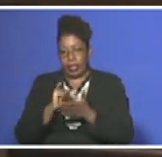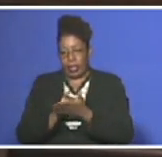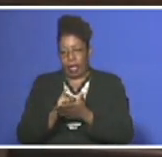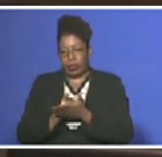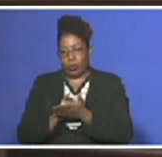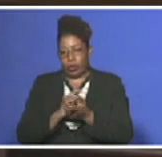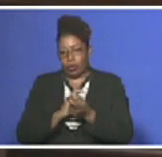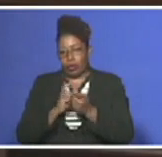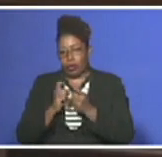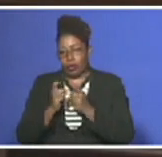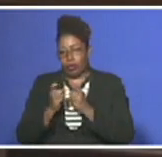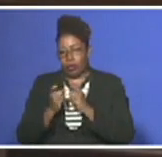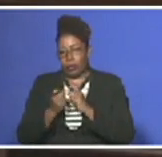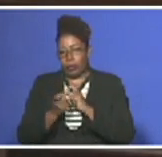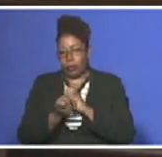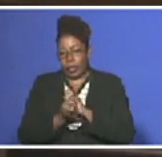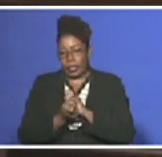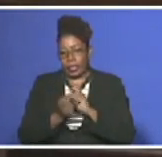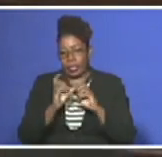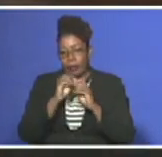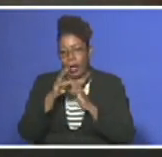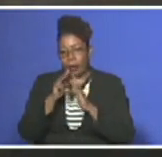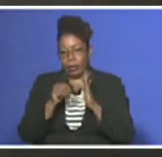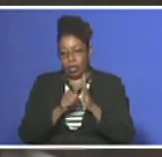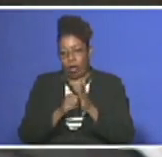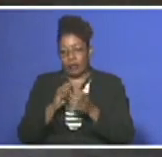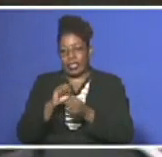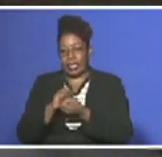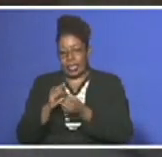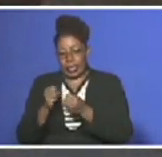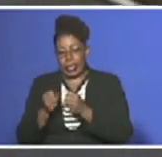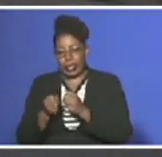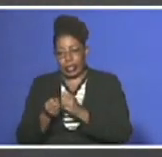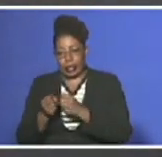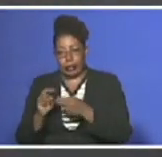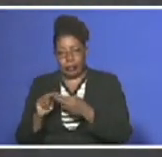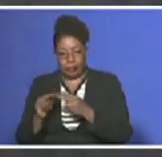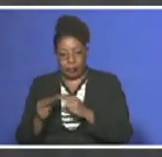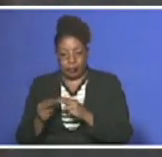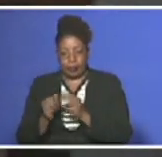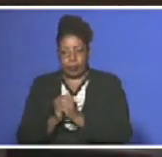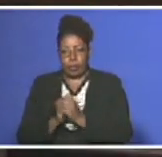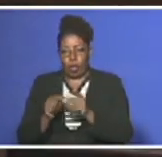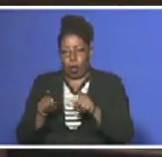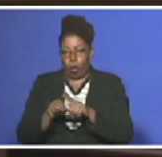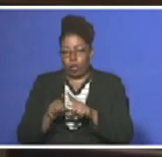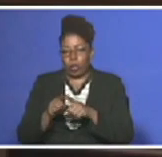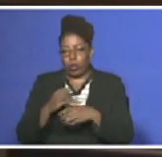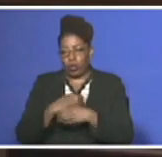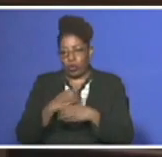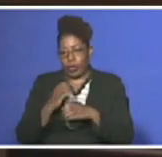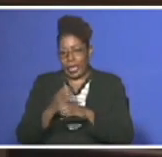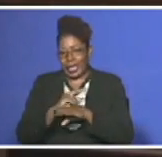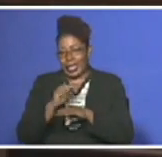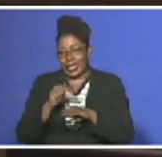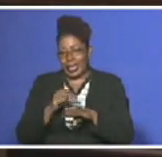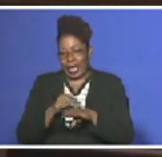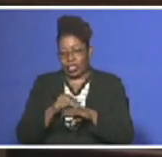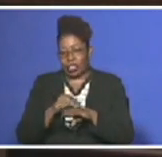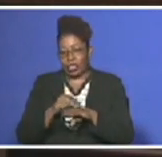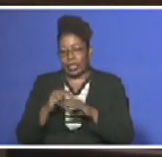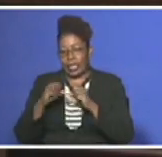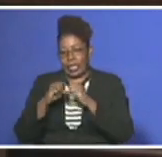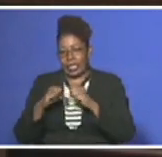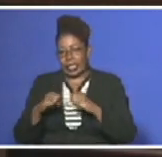current Department of Statistics. The bill also seeks to create a formal national statistics